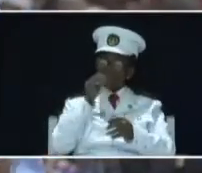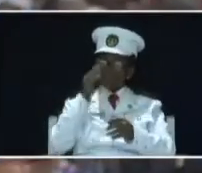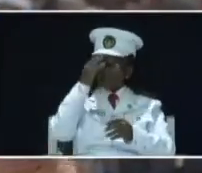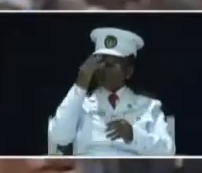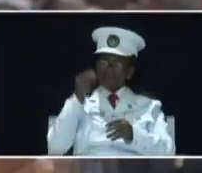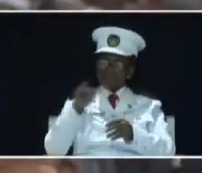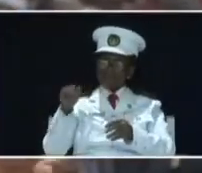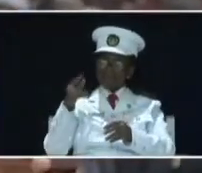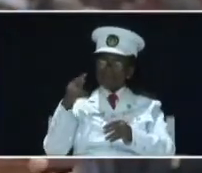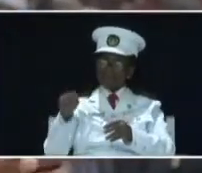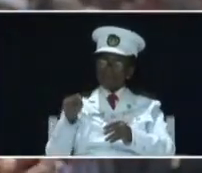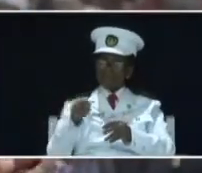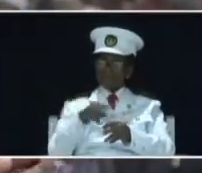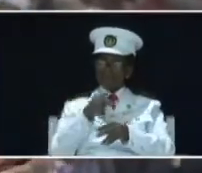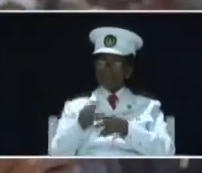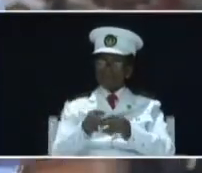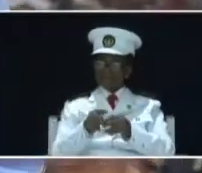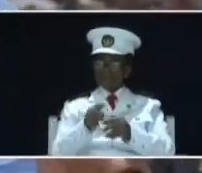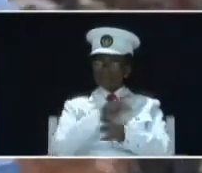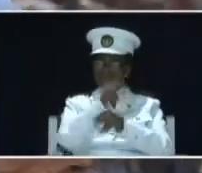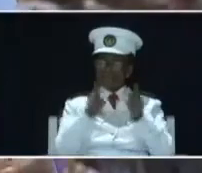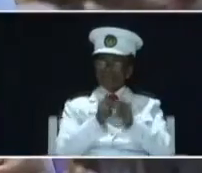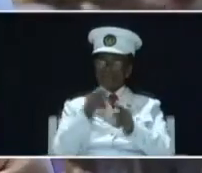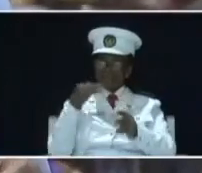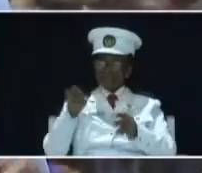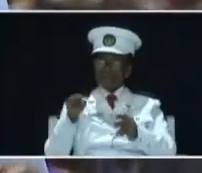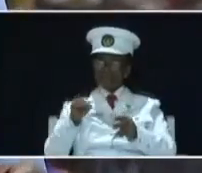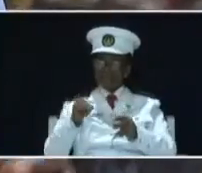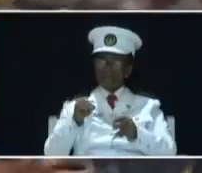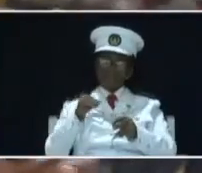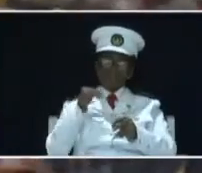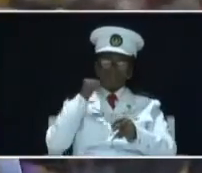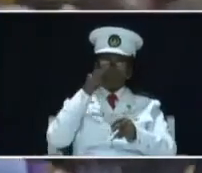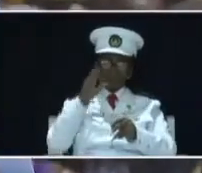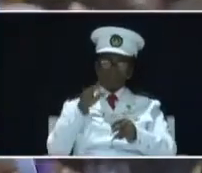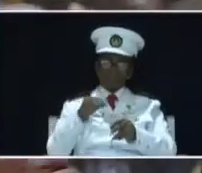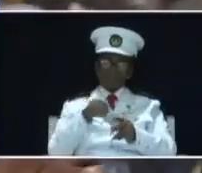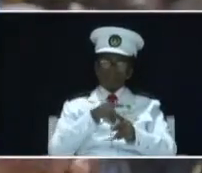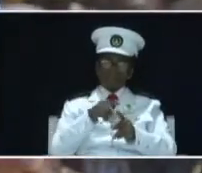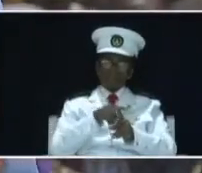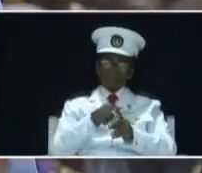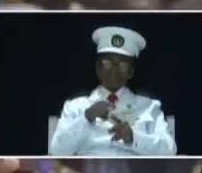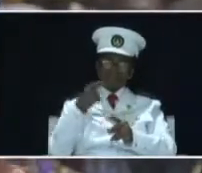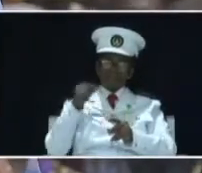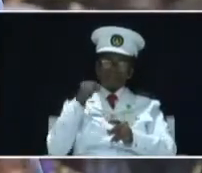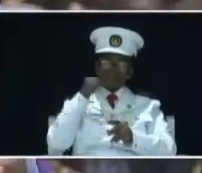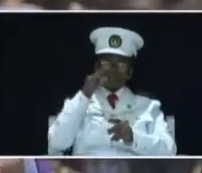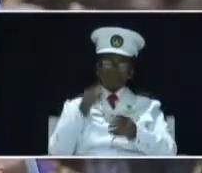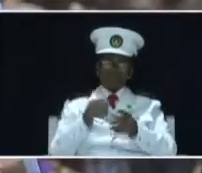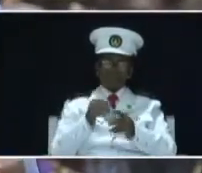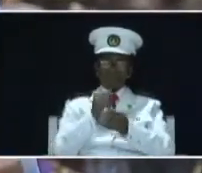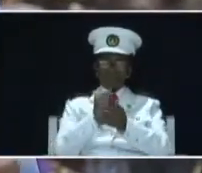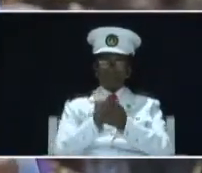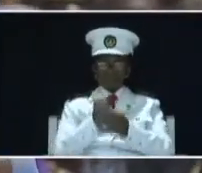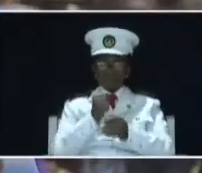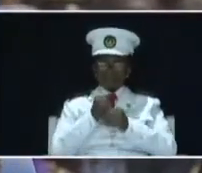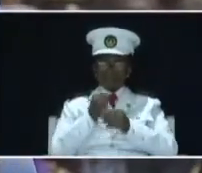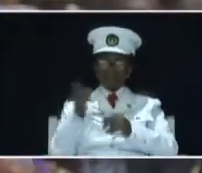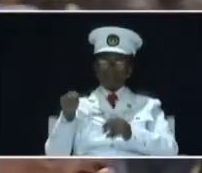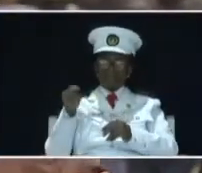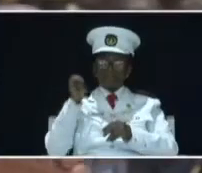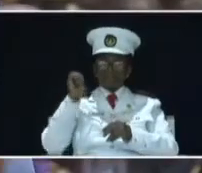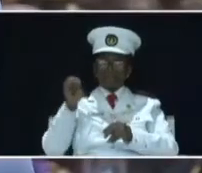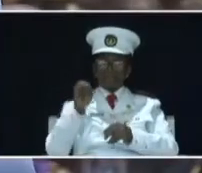That old woman got a calabash, put some water there and began to chant some incantation, and the